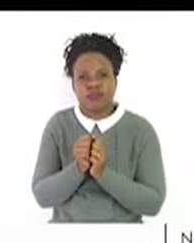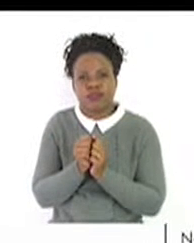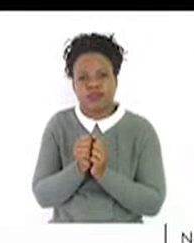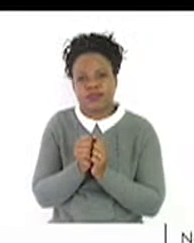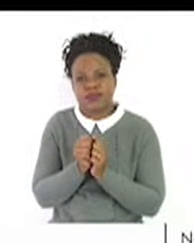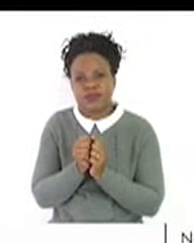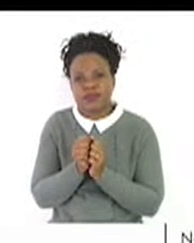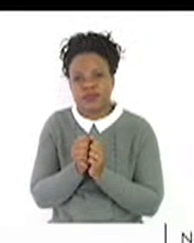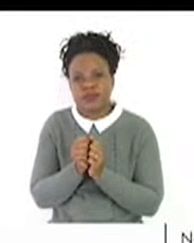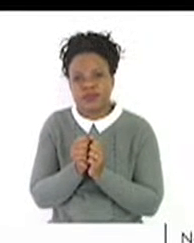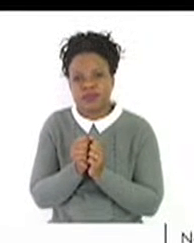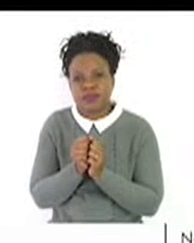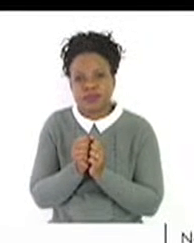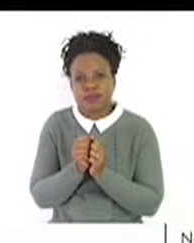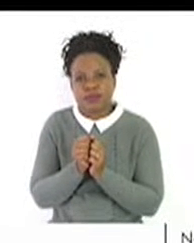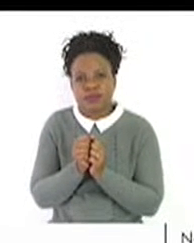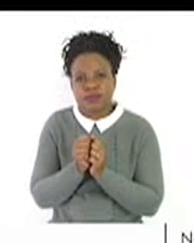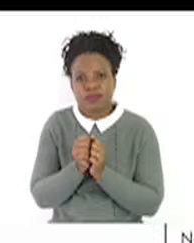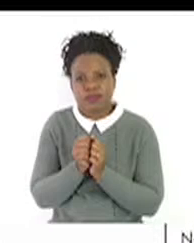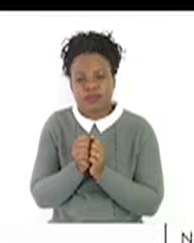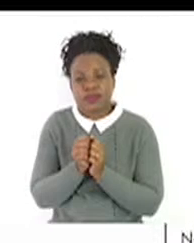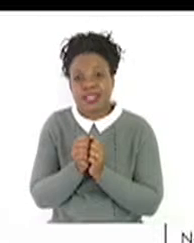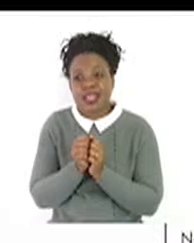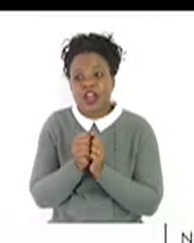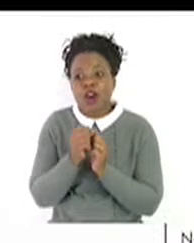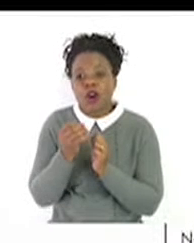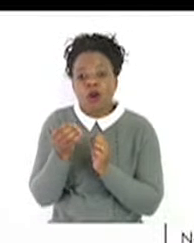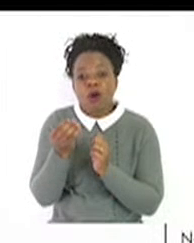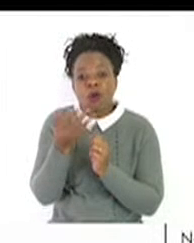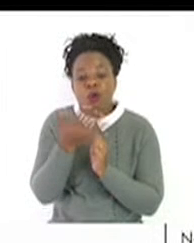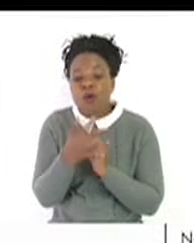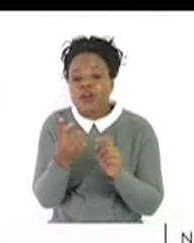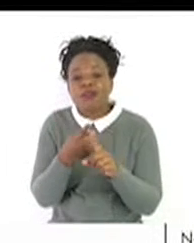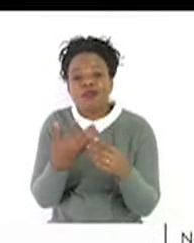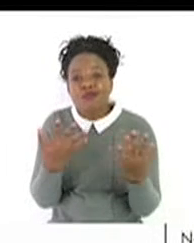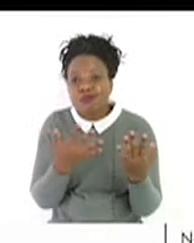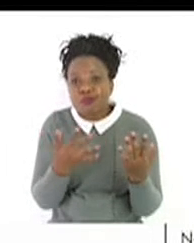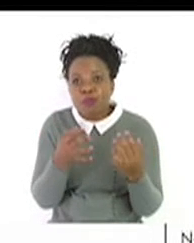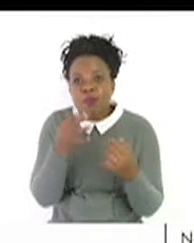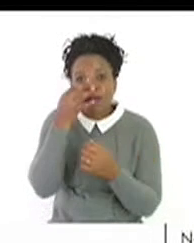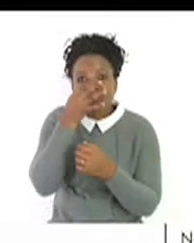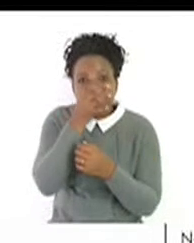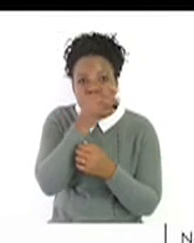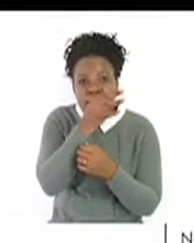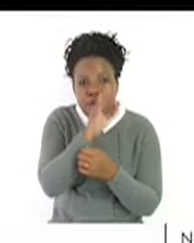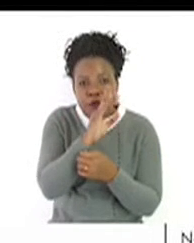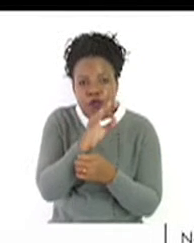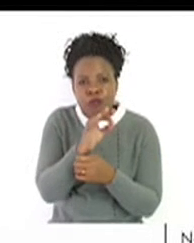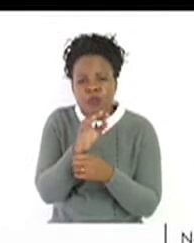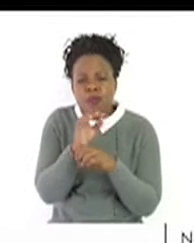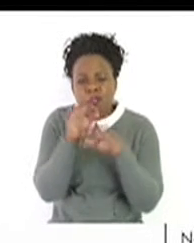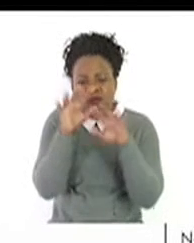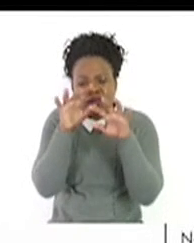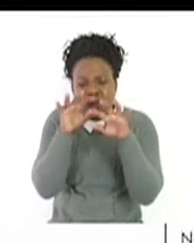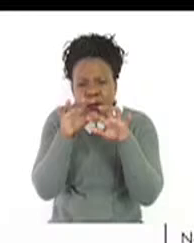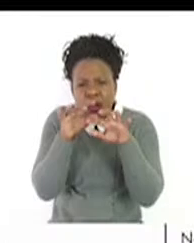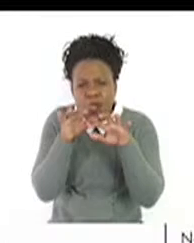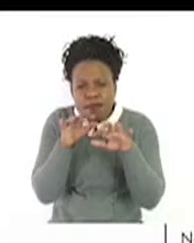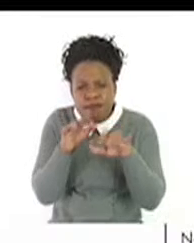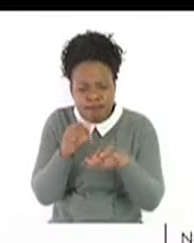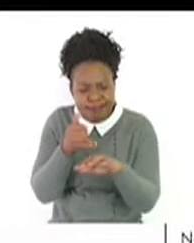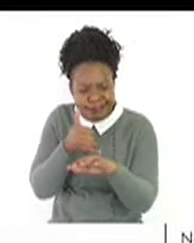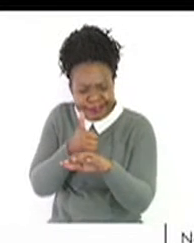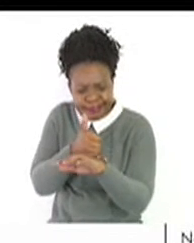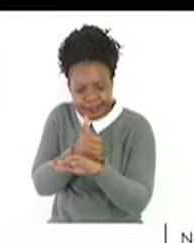trees. They drank water from the lilies that had dew inside them early in the